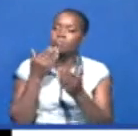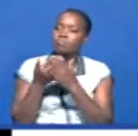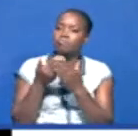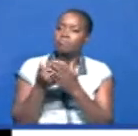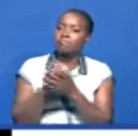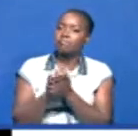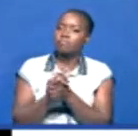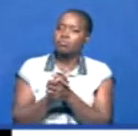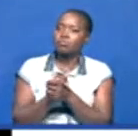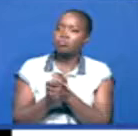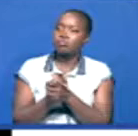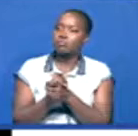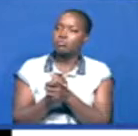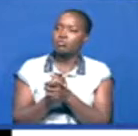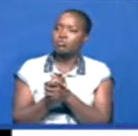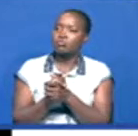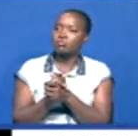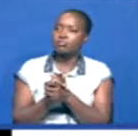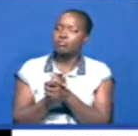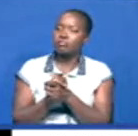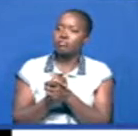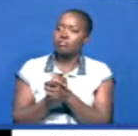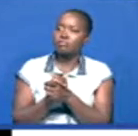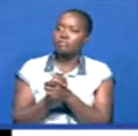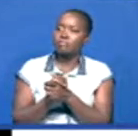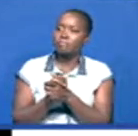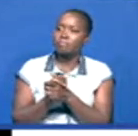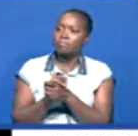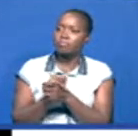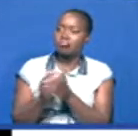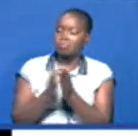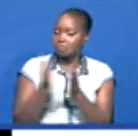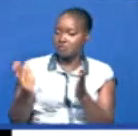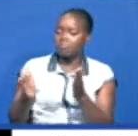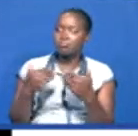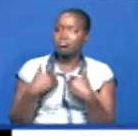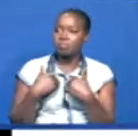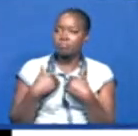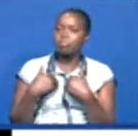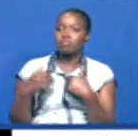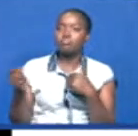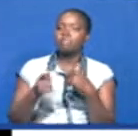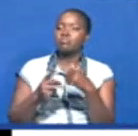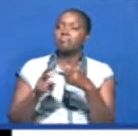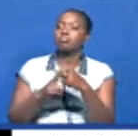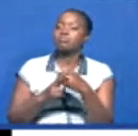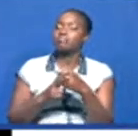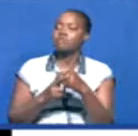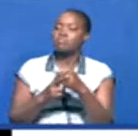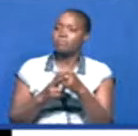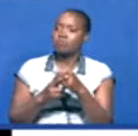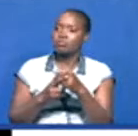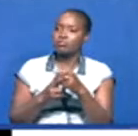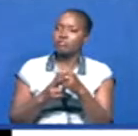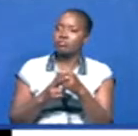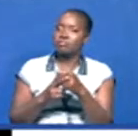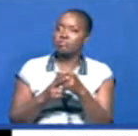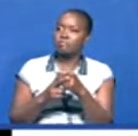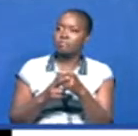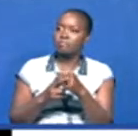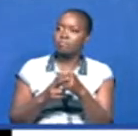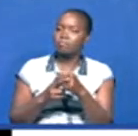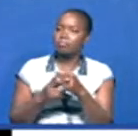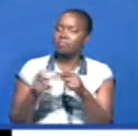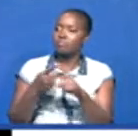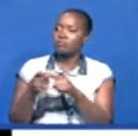Thank you very much. As you heard, we had put a deadline, I think, of July, to kick off in July. But of